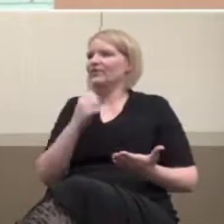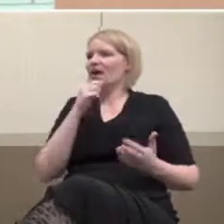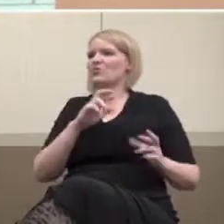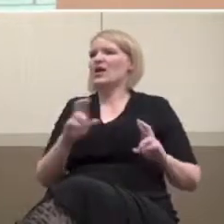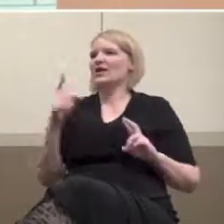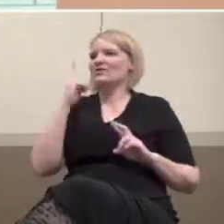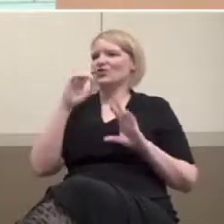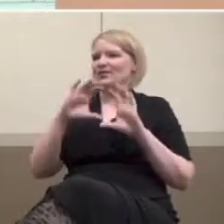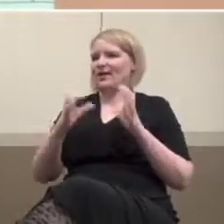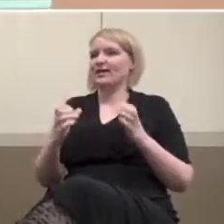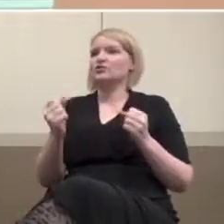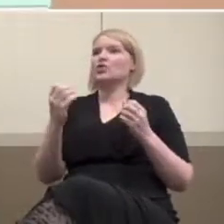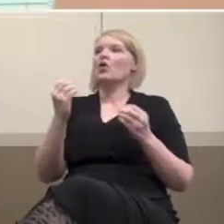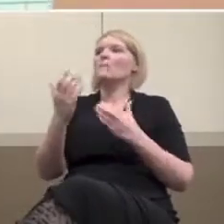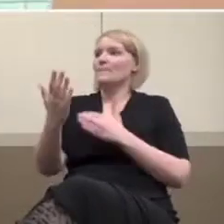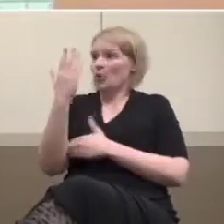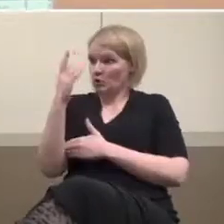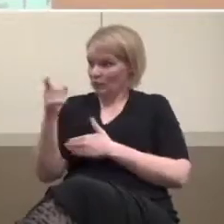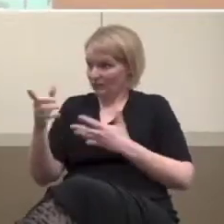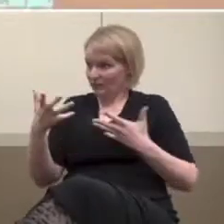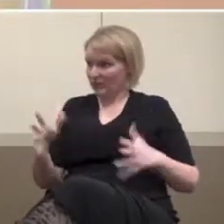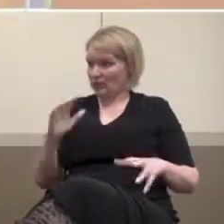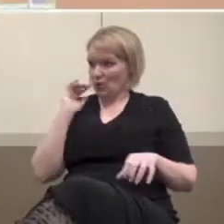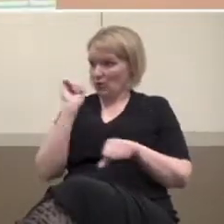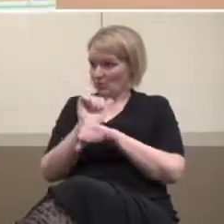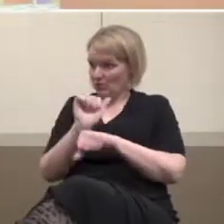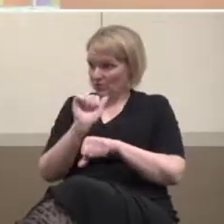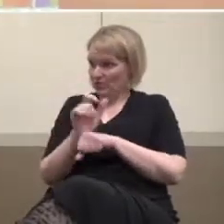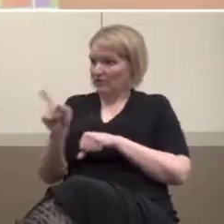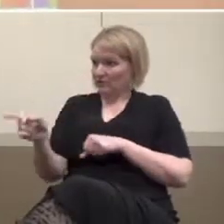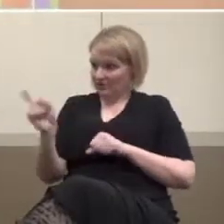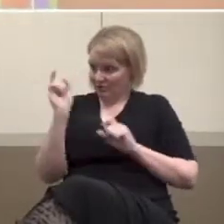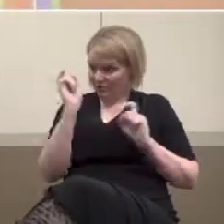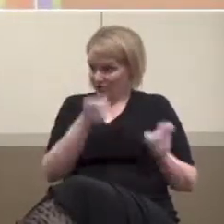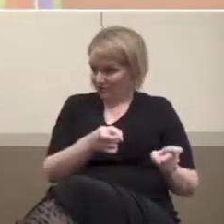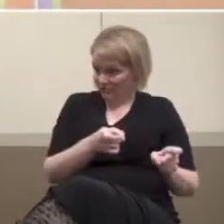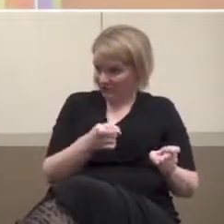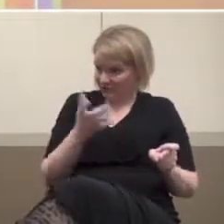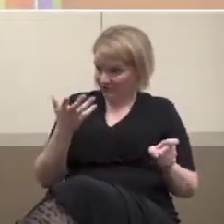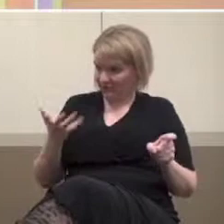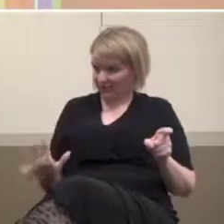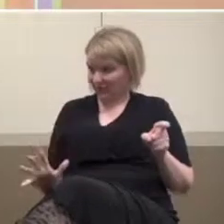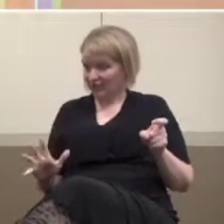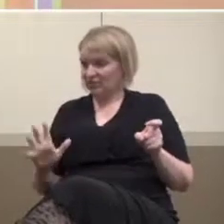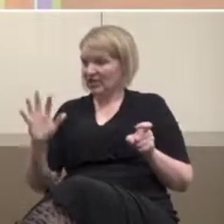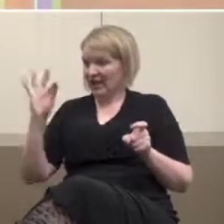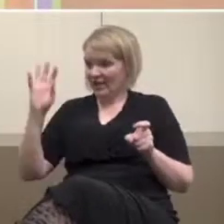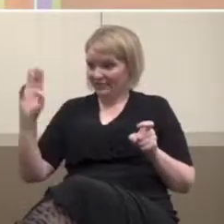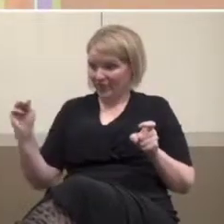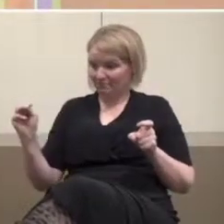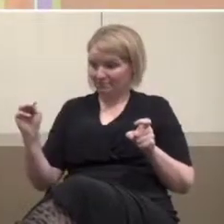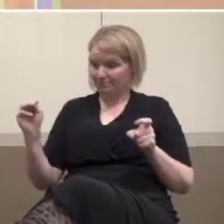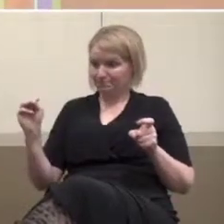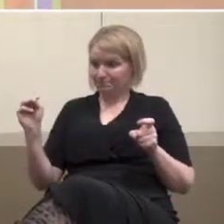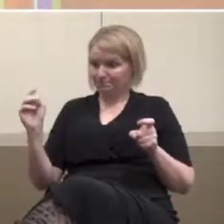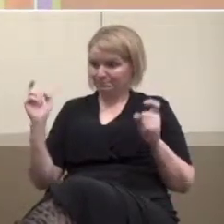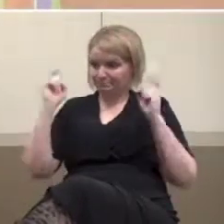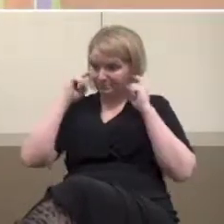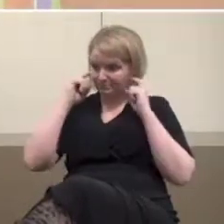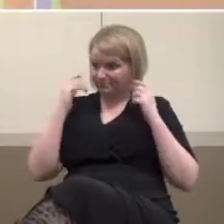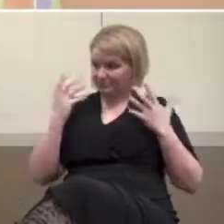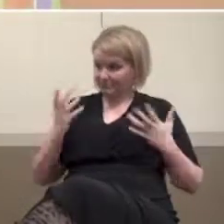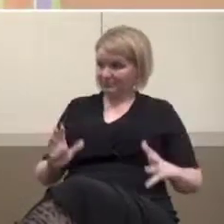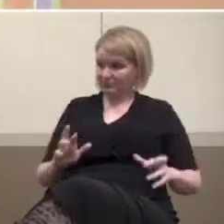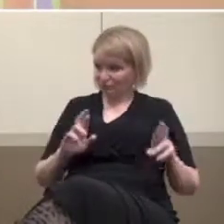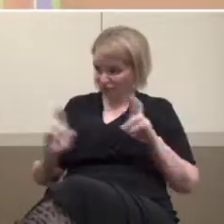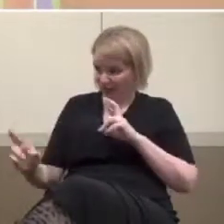the morning it's, did you finish your homework? Did you turn it in? Do you have your FM on? And are you ready to have